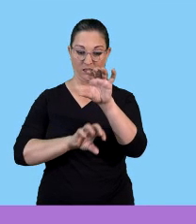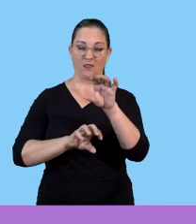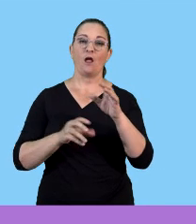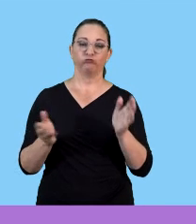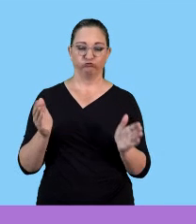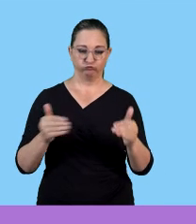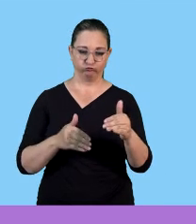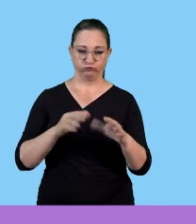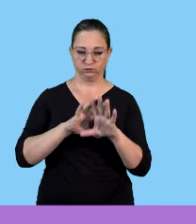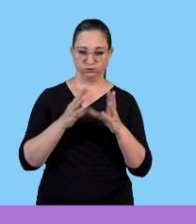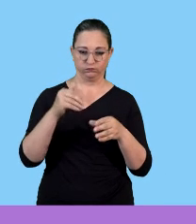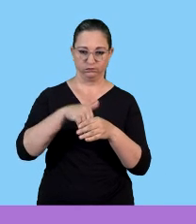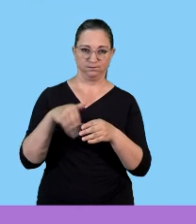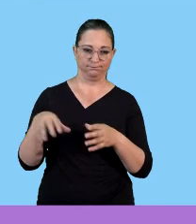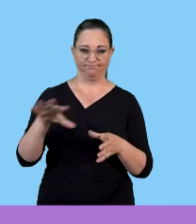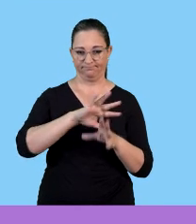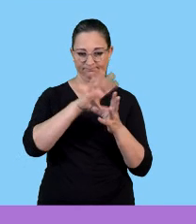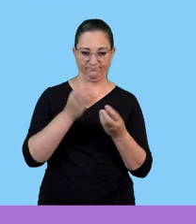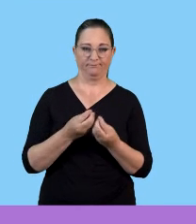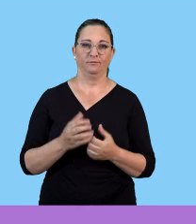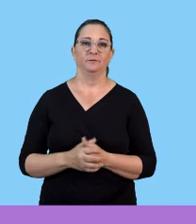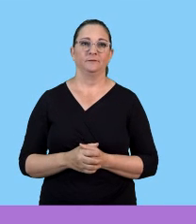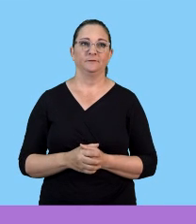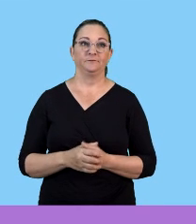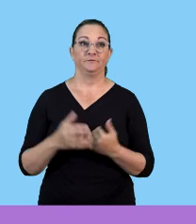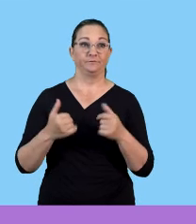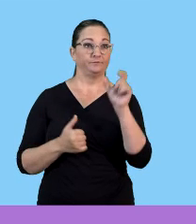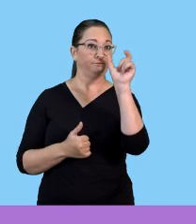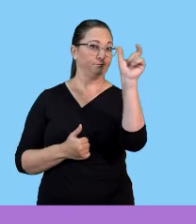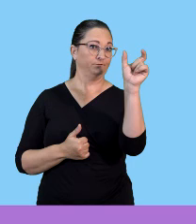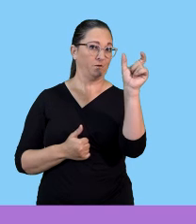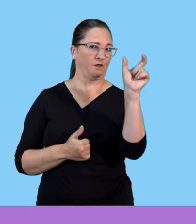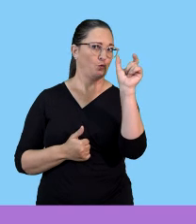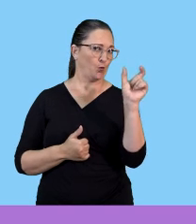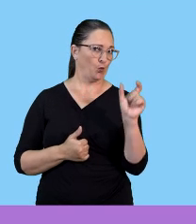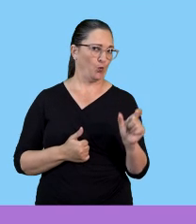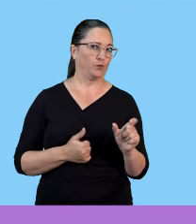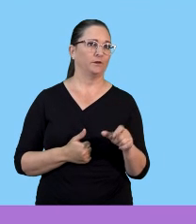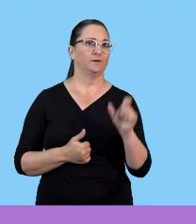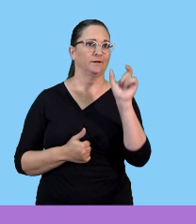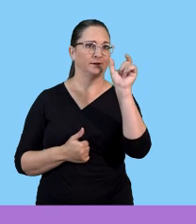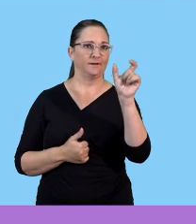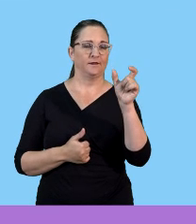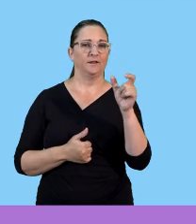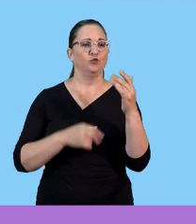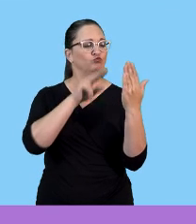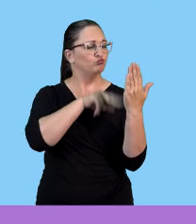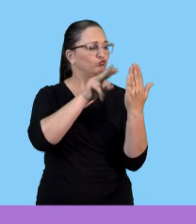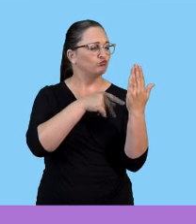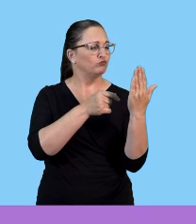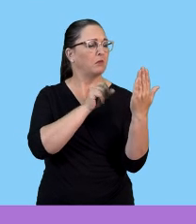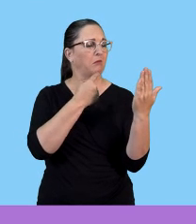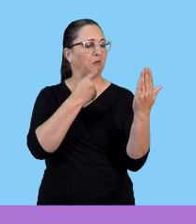and finally, the packaging stuff, bringing it all together. Then, we spoke of an assembly diagram being